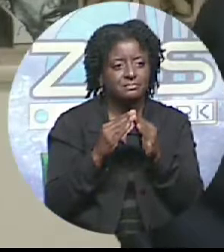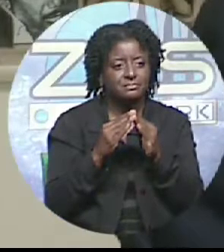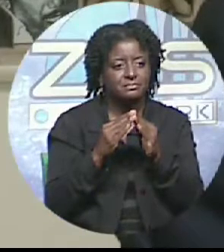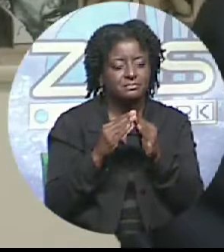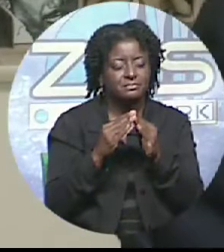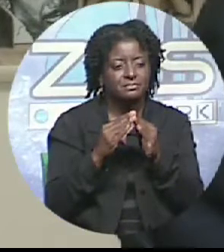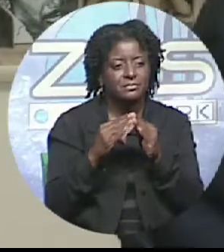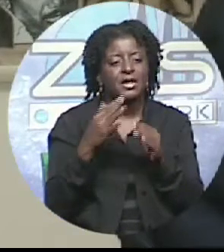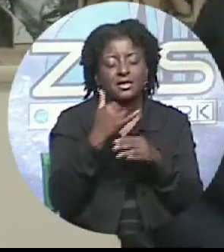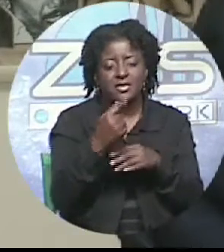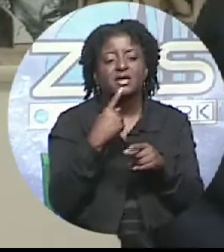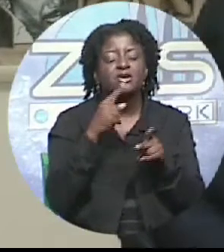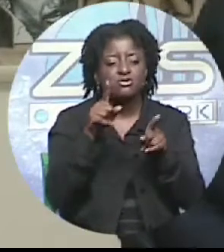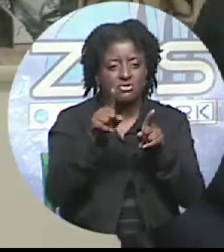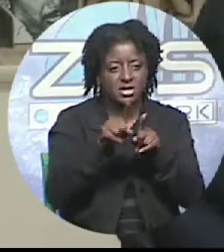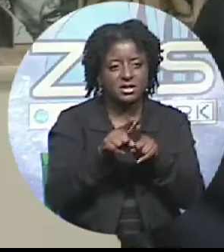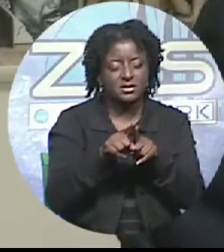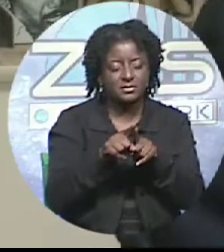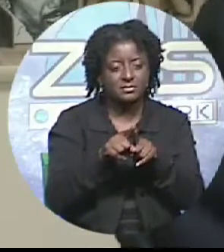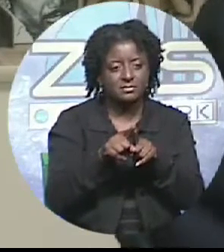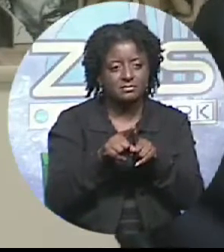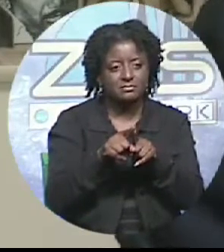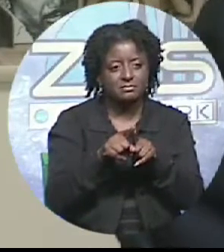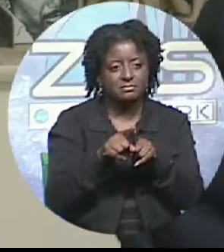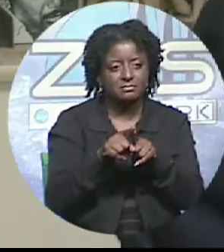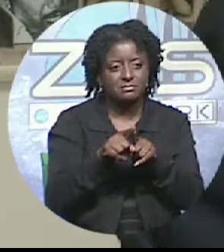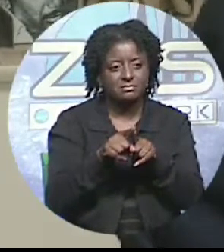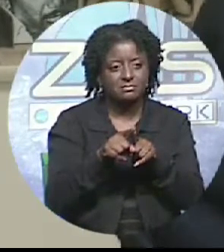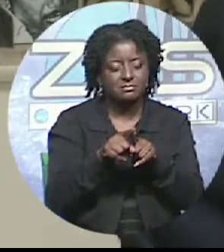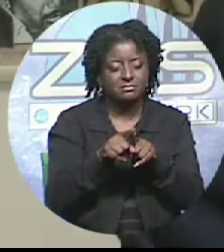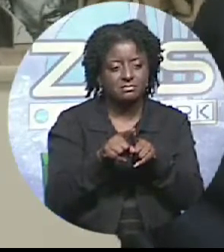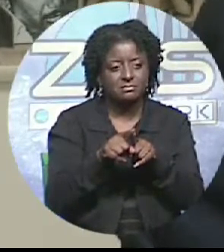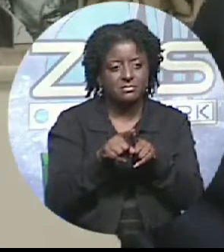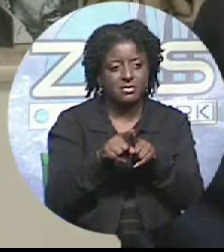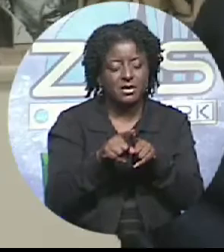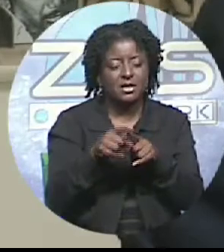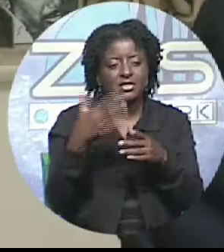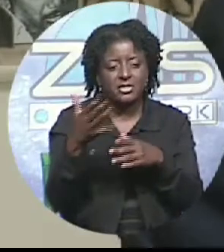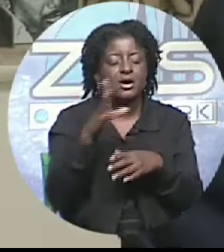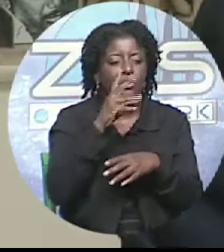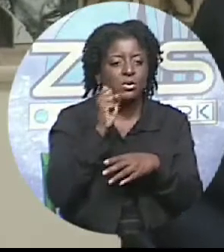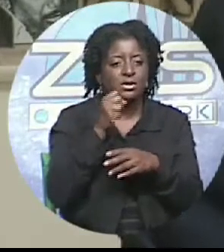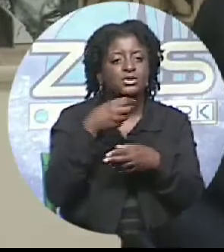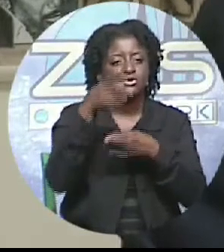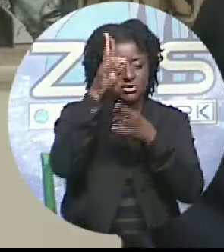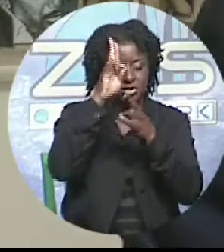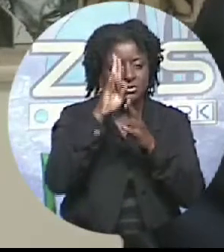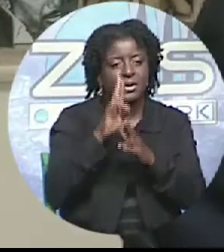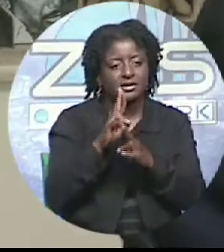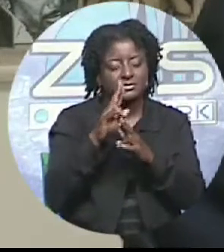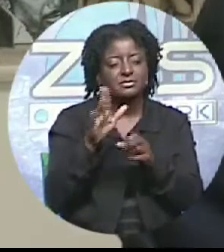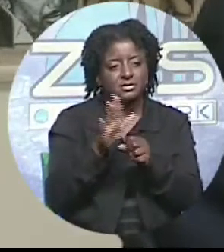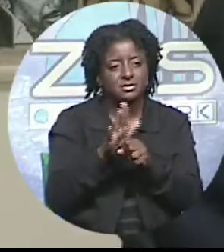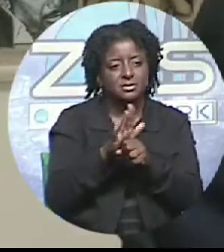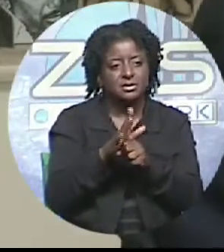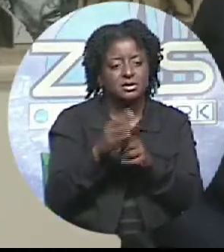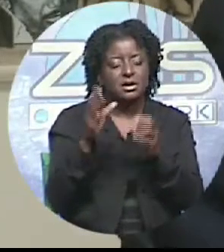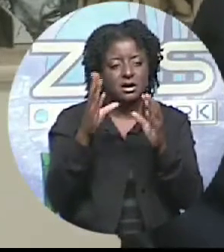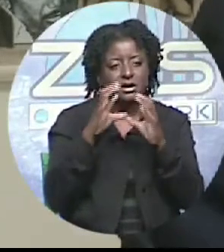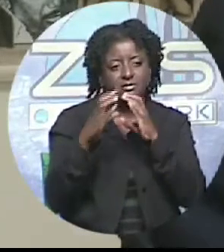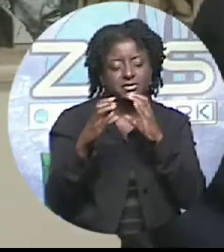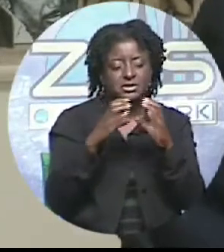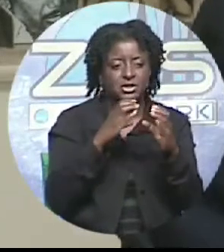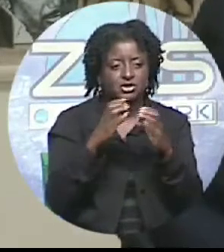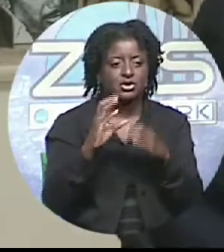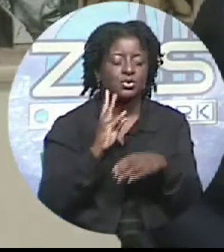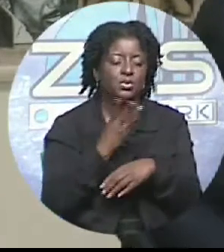frank conversation, there was a respectful conversation. So now we will start to work in